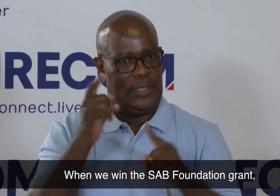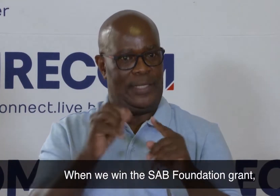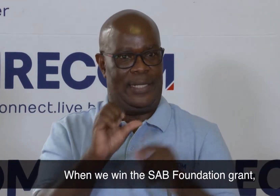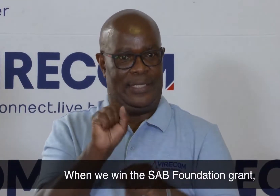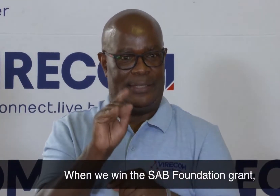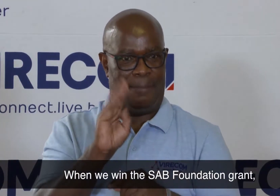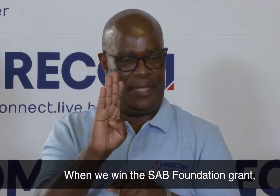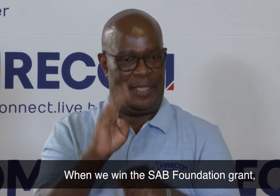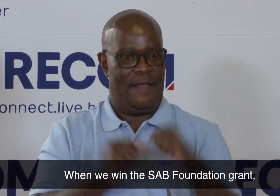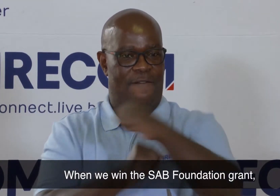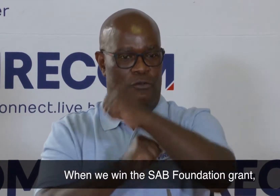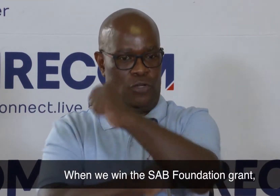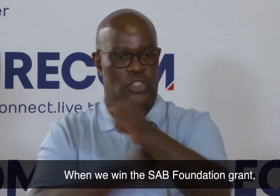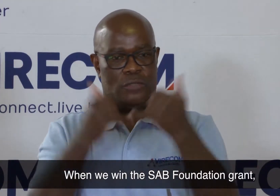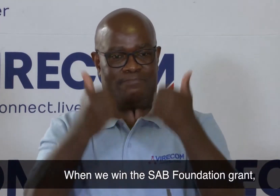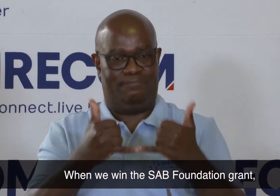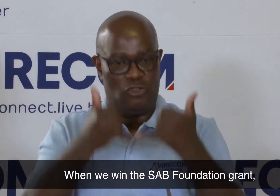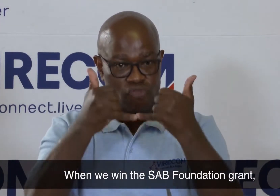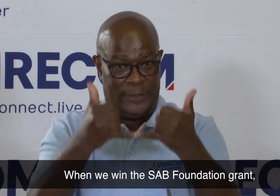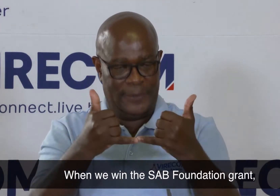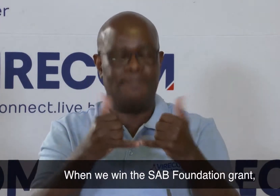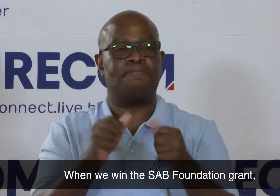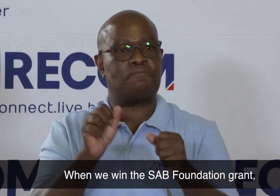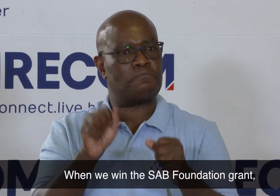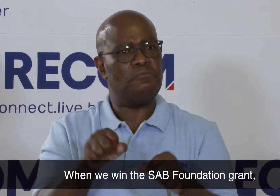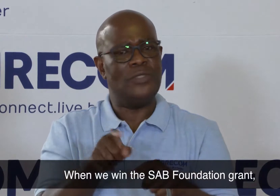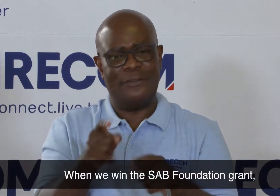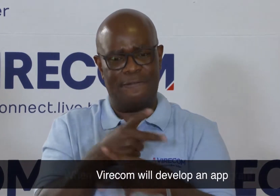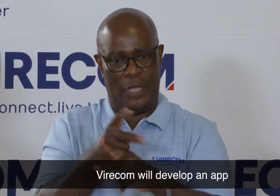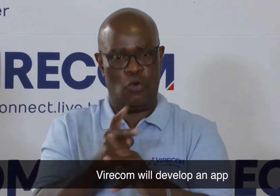When we win the SAB Foundation grant,